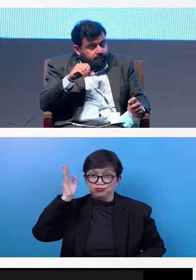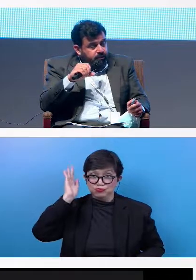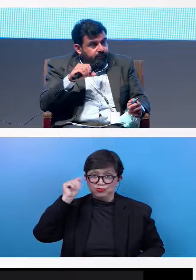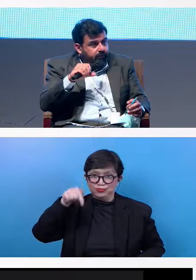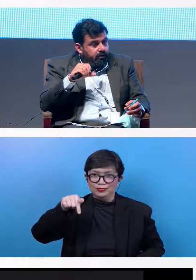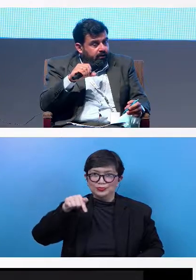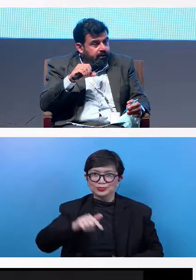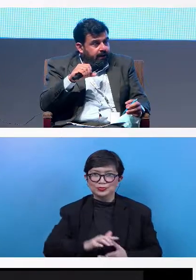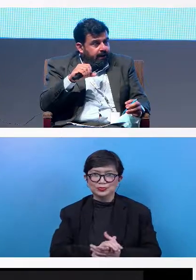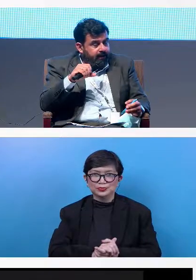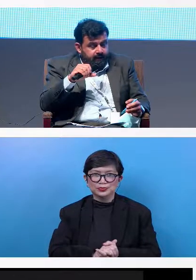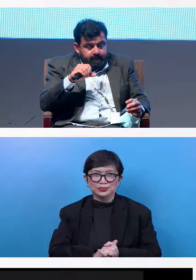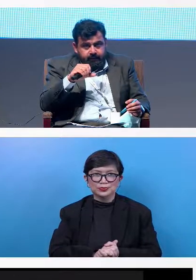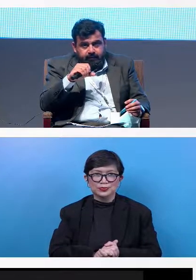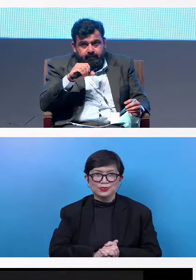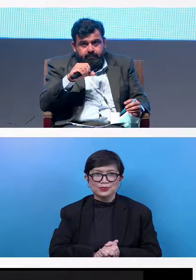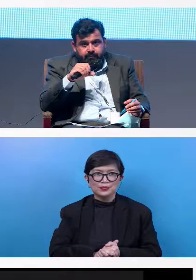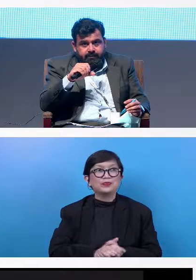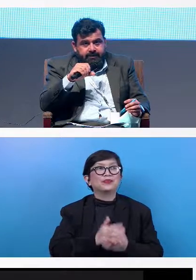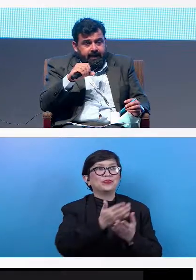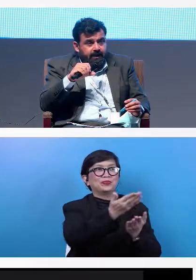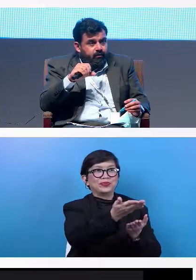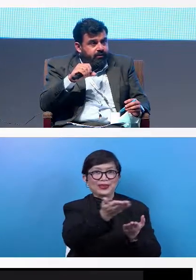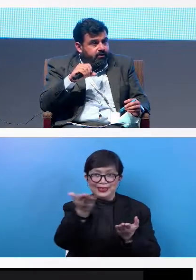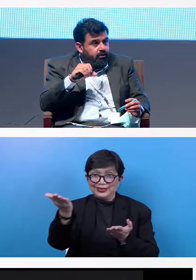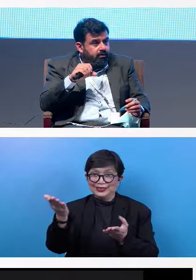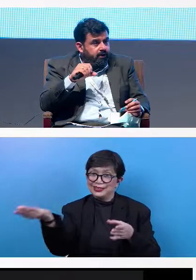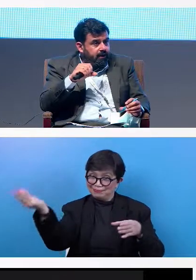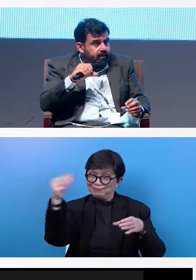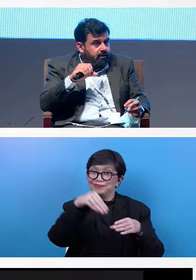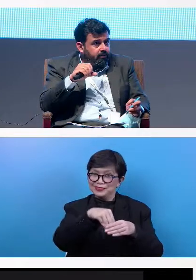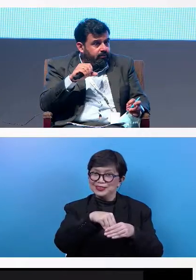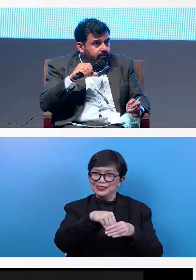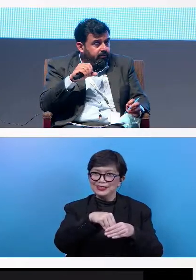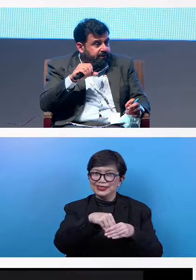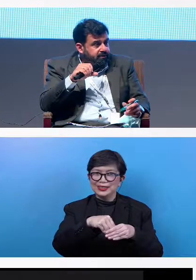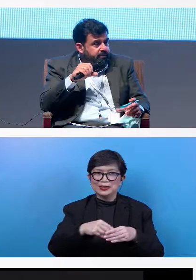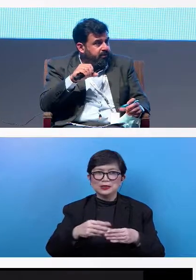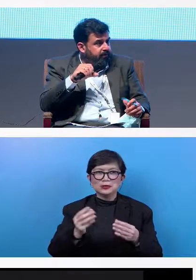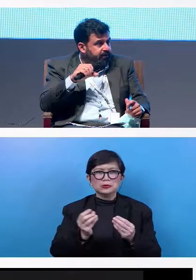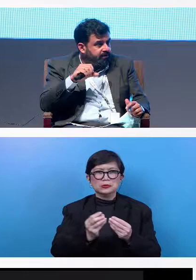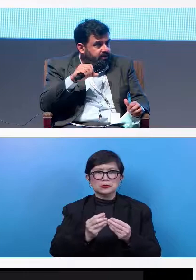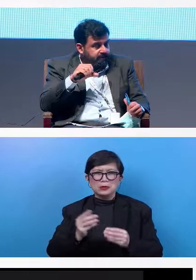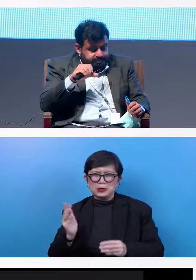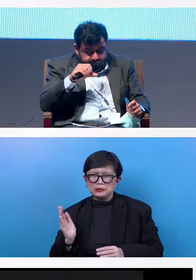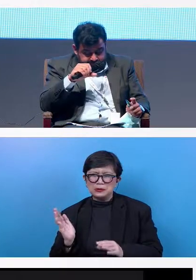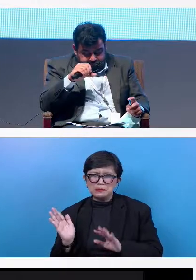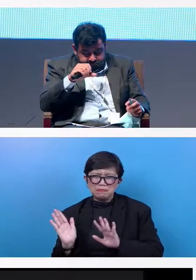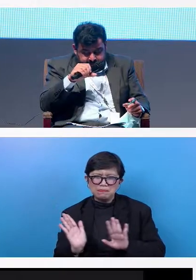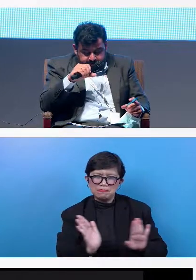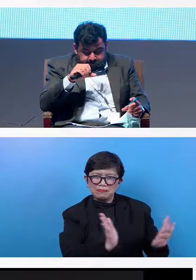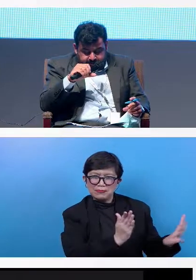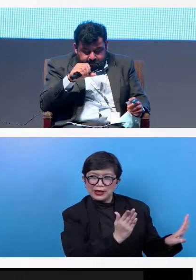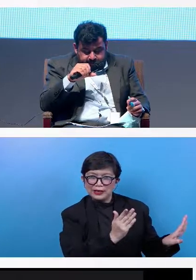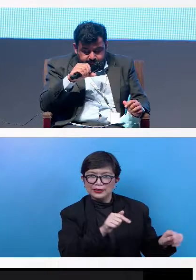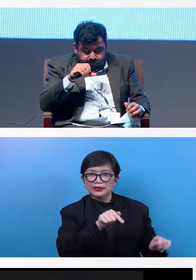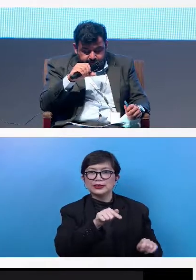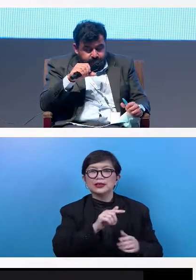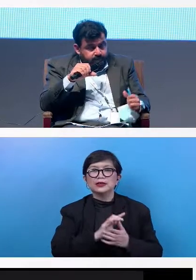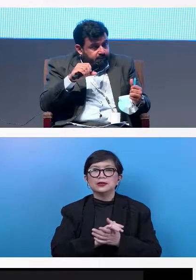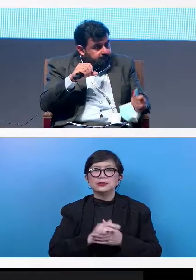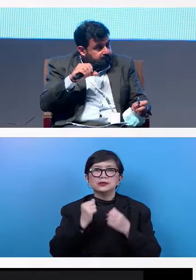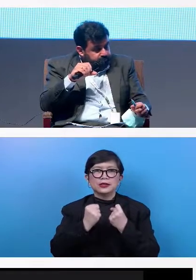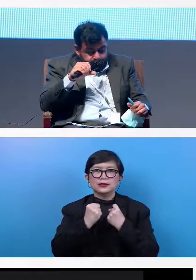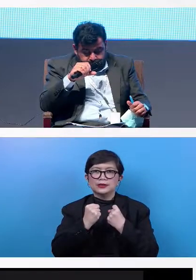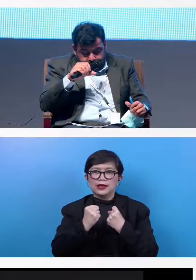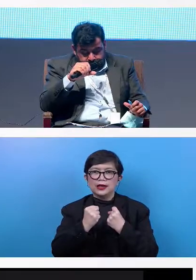You are also involved in designing what's called the principles of infrastructure resilience.